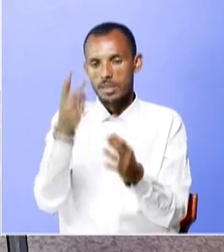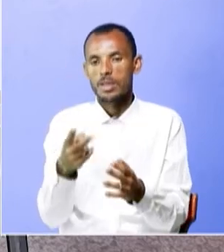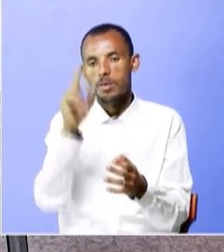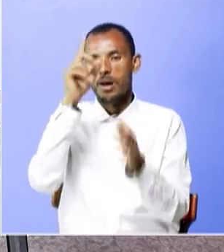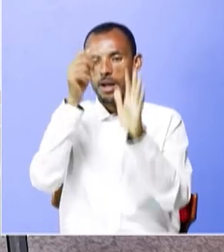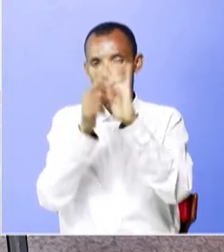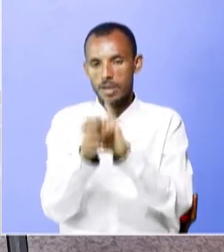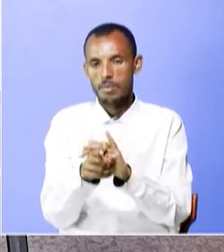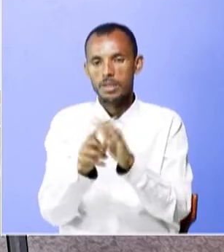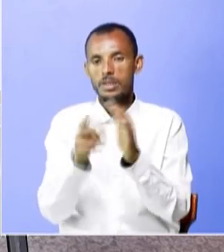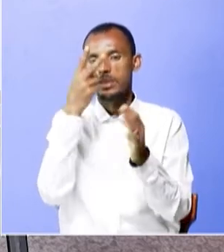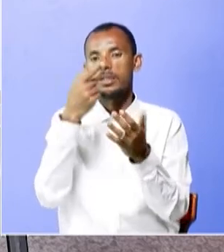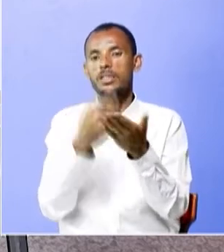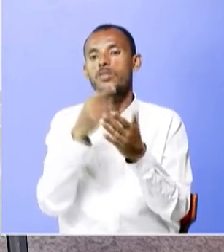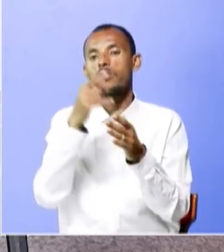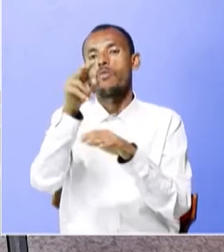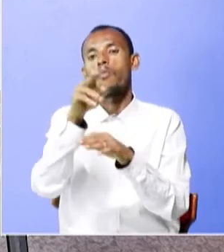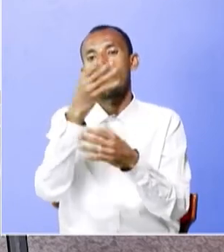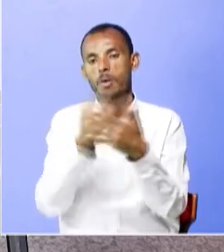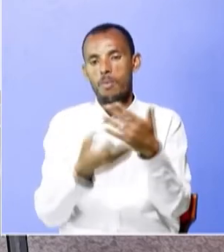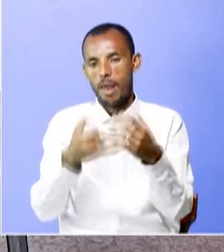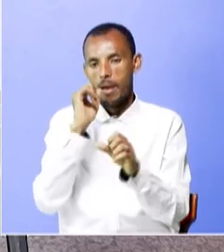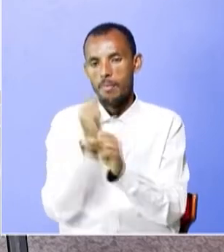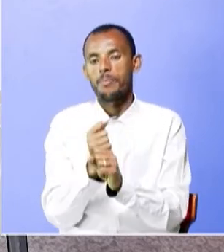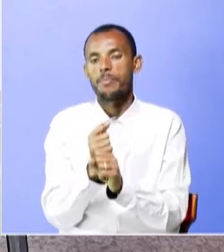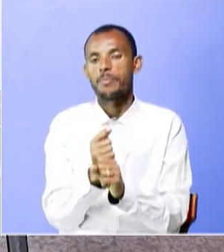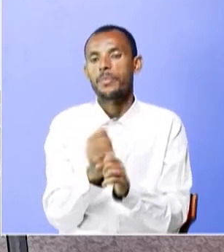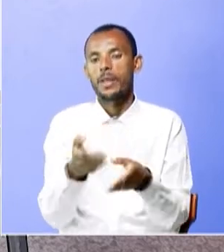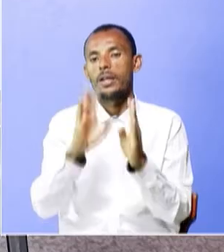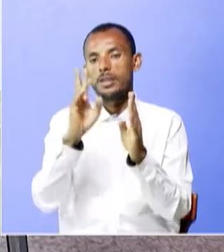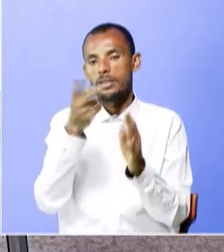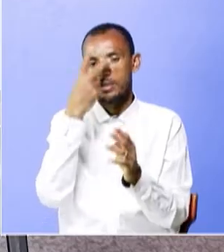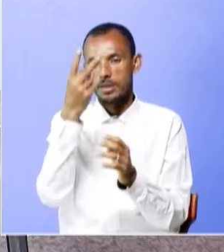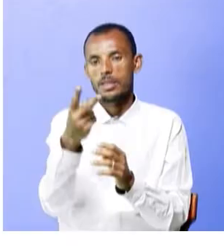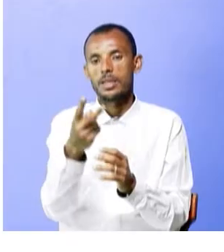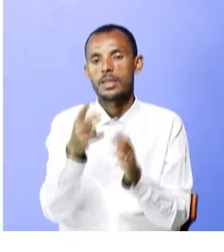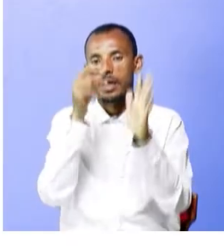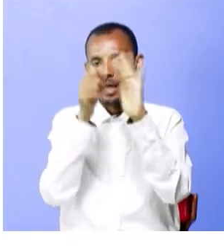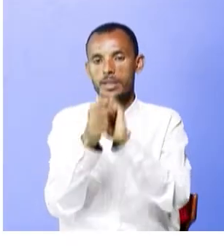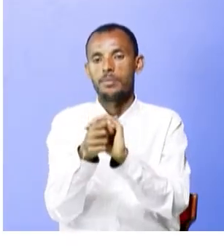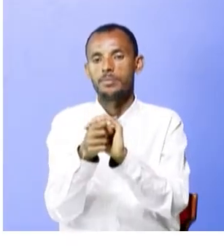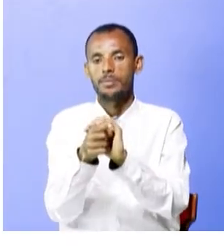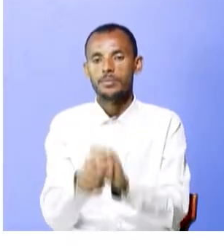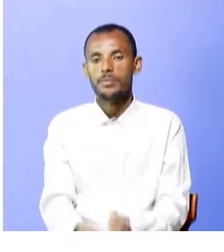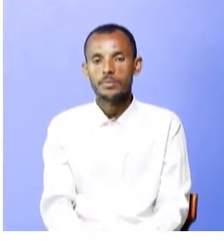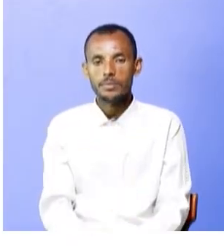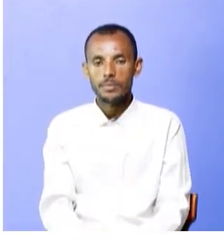how this formula can be applied. Okay, so let's take this example.